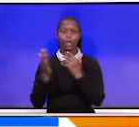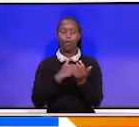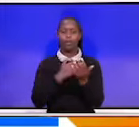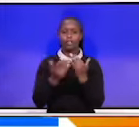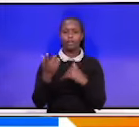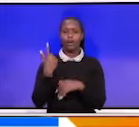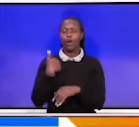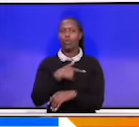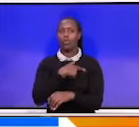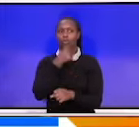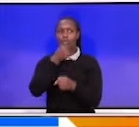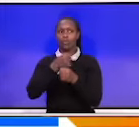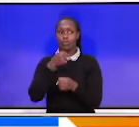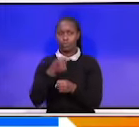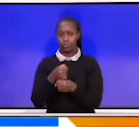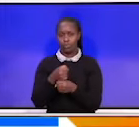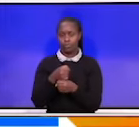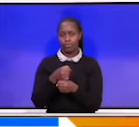are doing